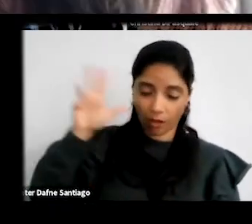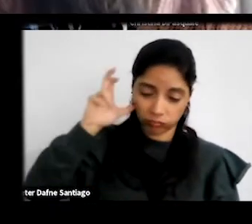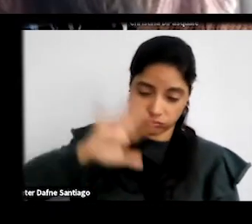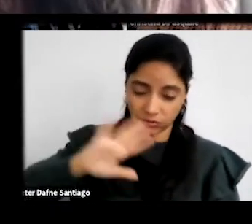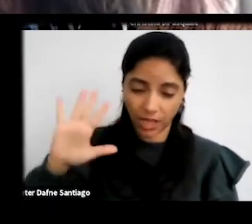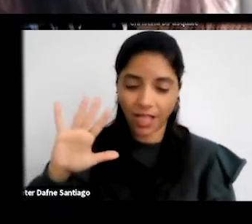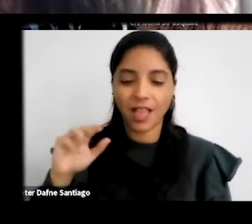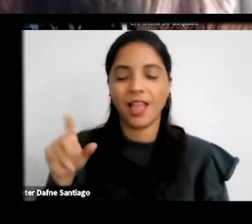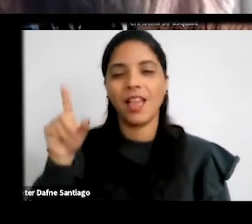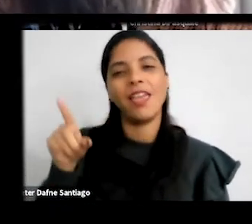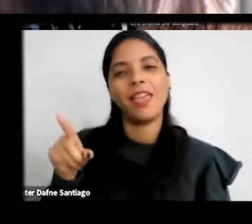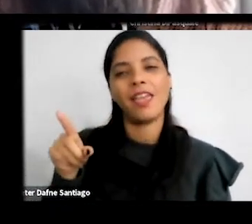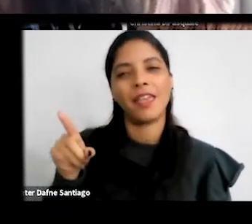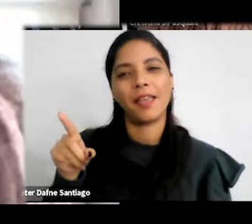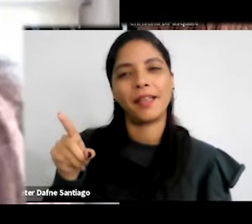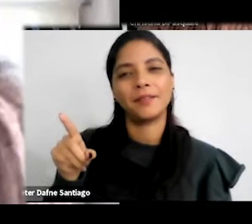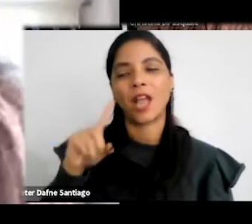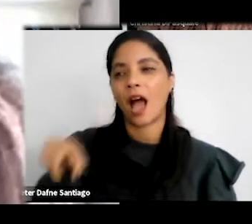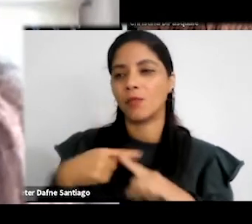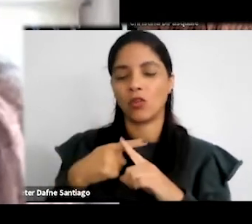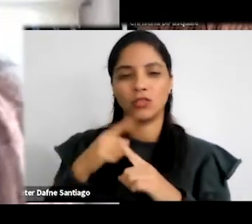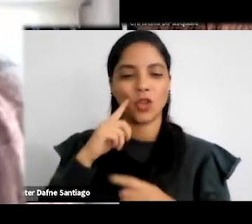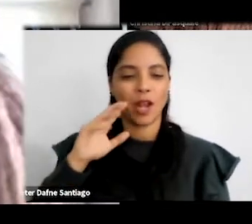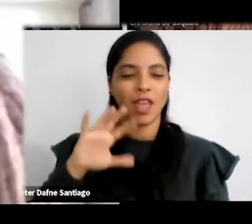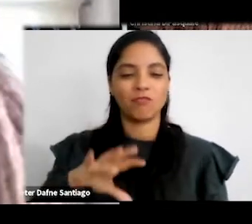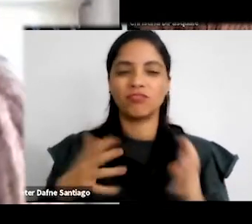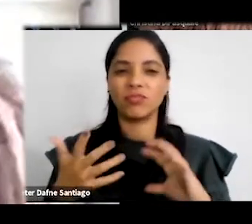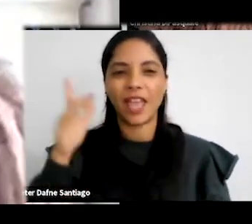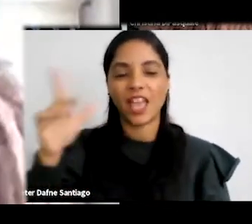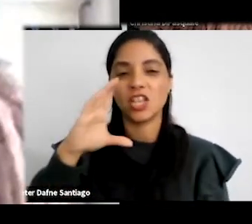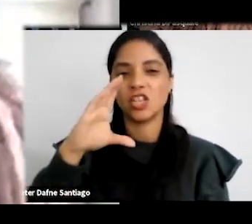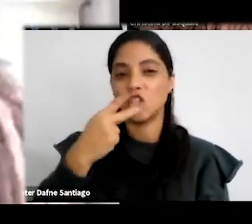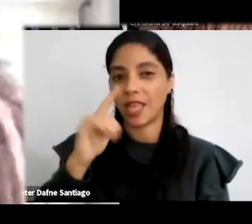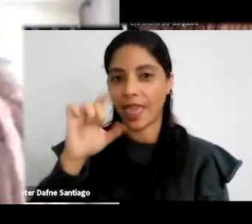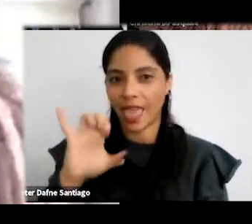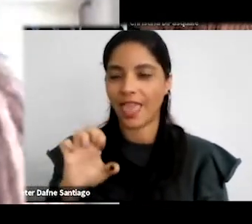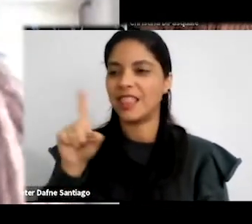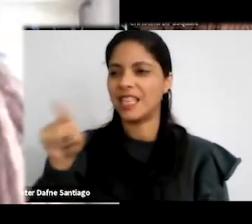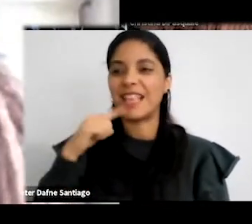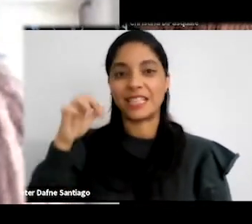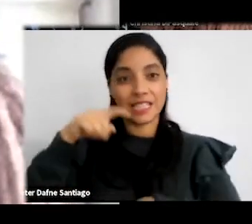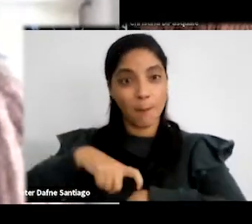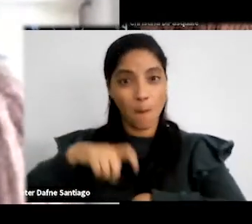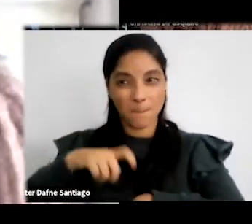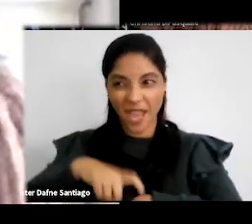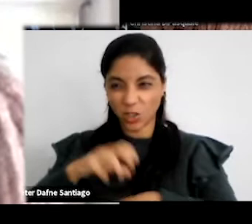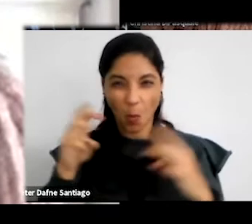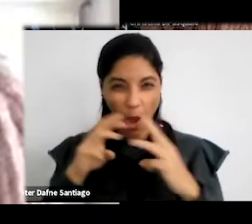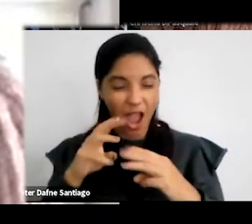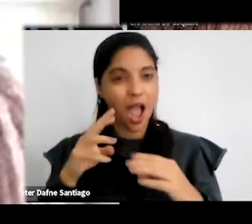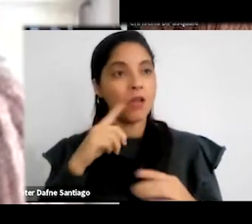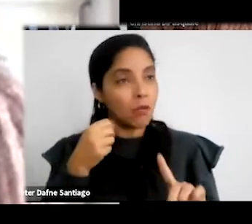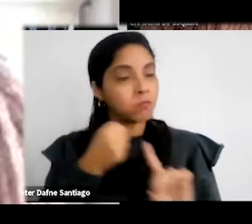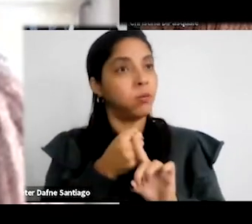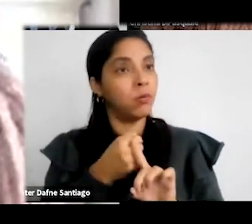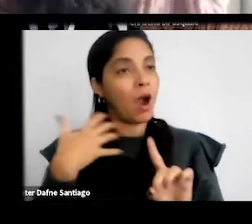Chile. Mm-hmm. And he said that it was so controversial, he was fired from Realidades and mm-hmm. they burned